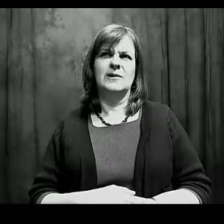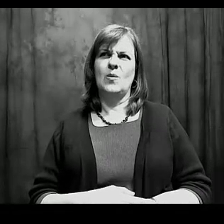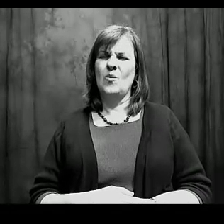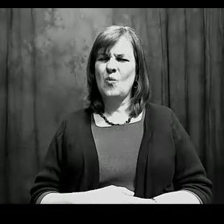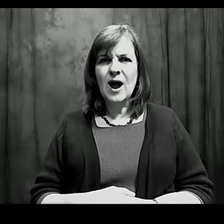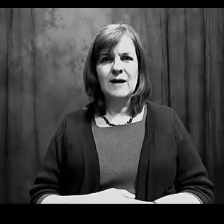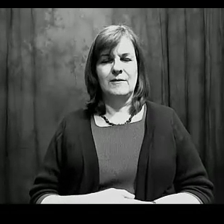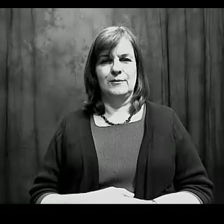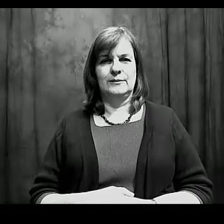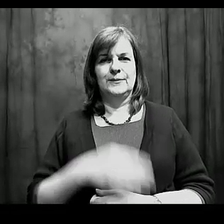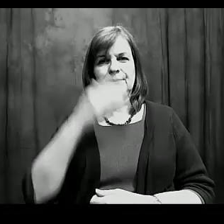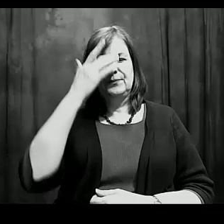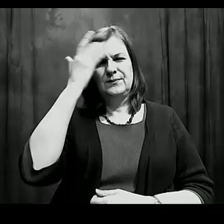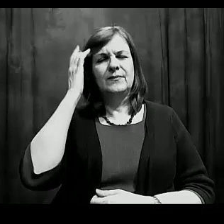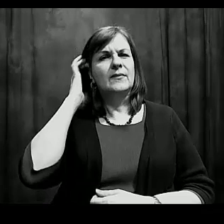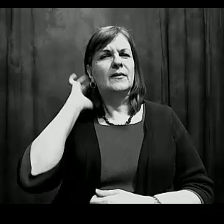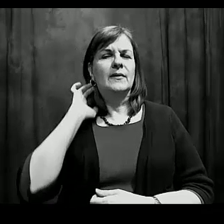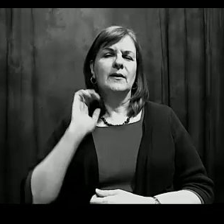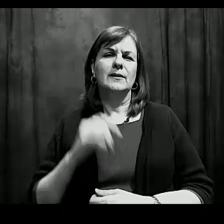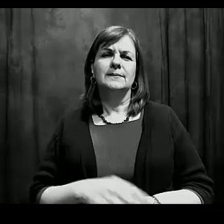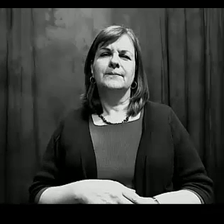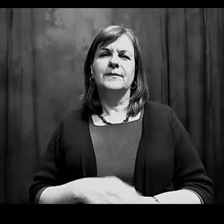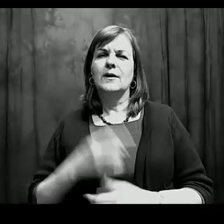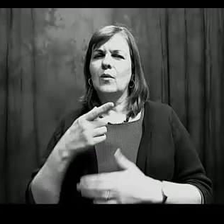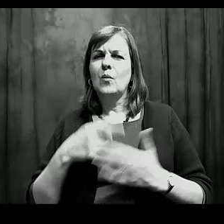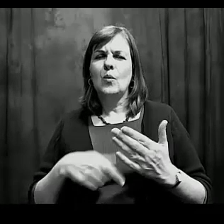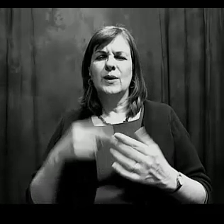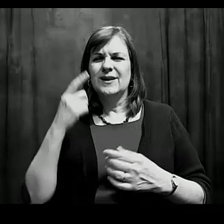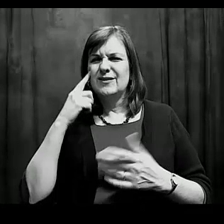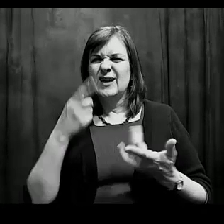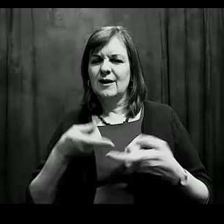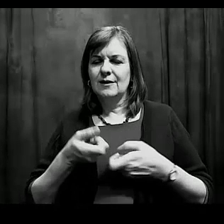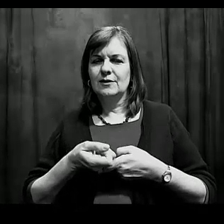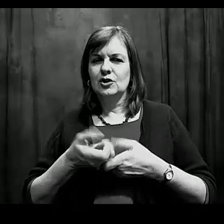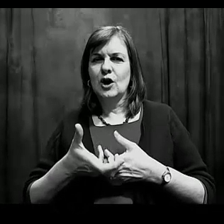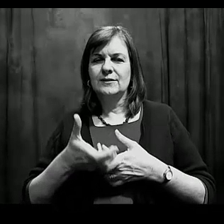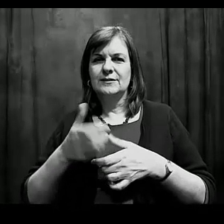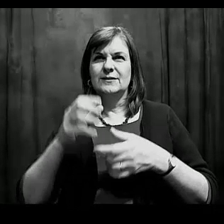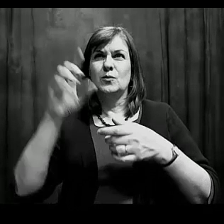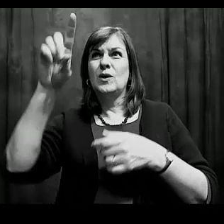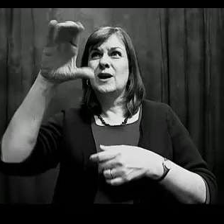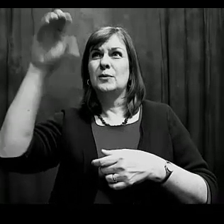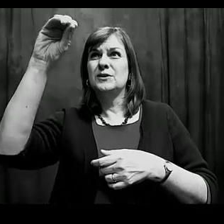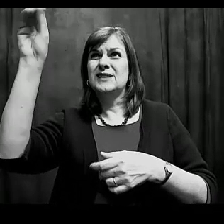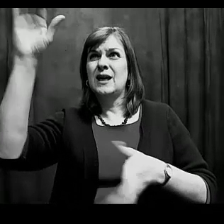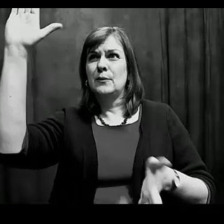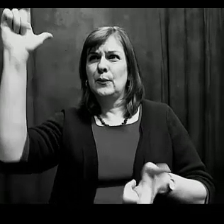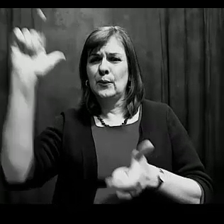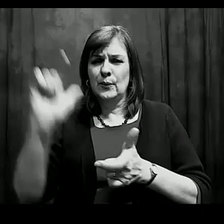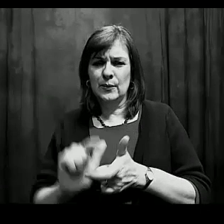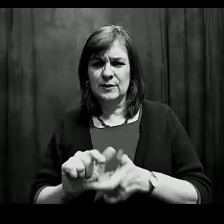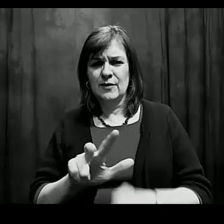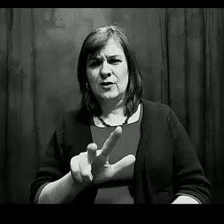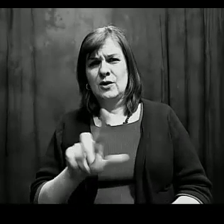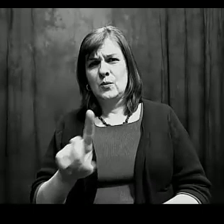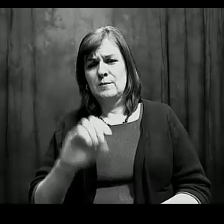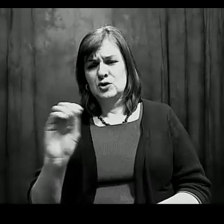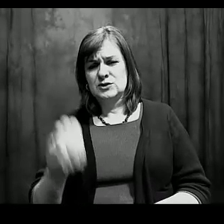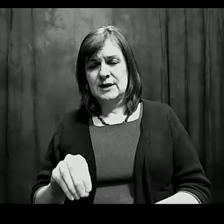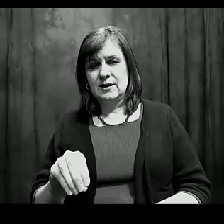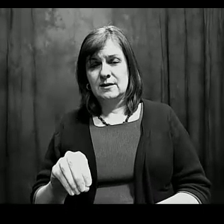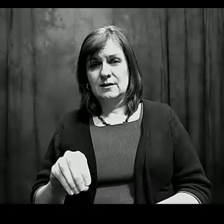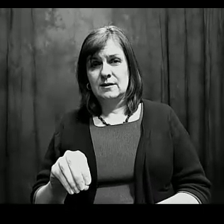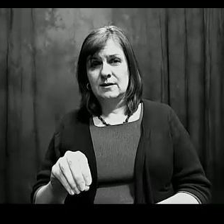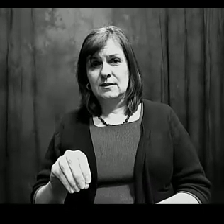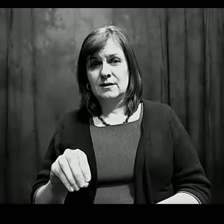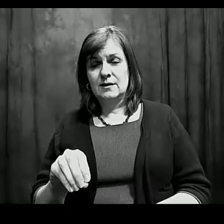Wow. What do you think is working at such a strong rate that only 31% of